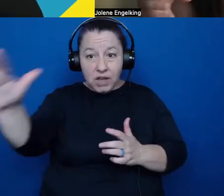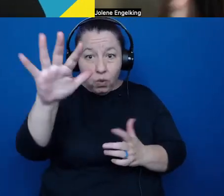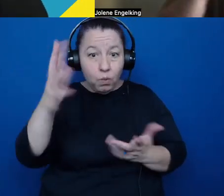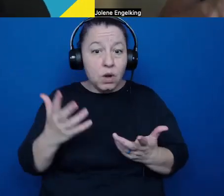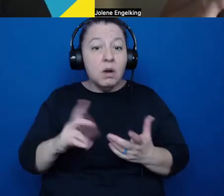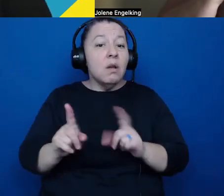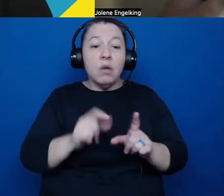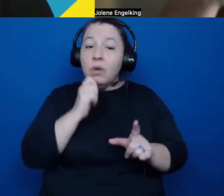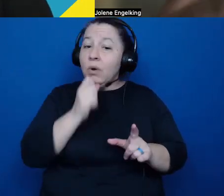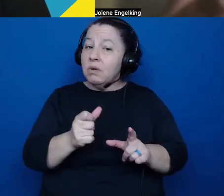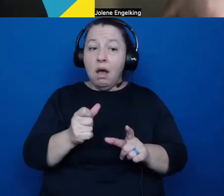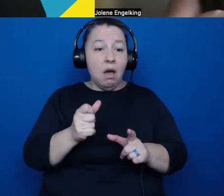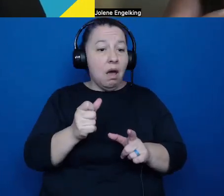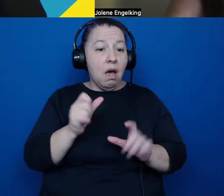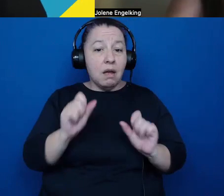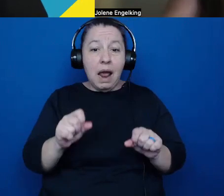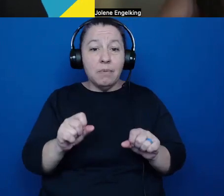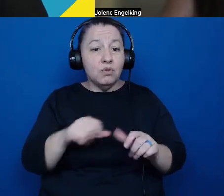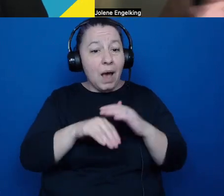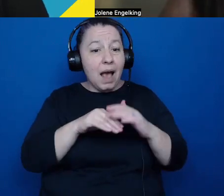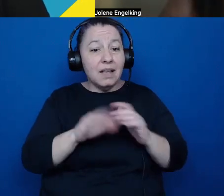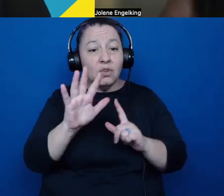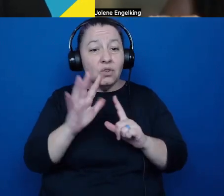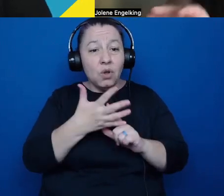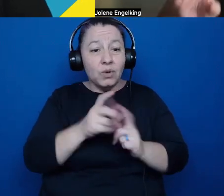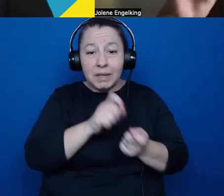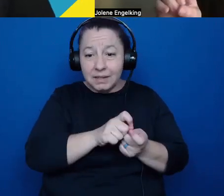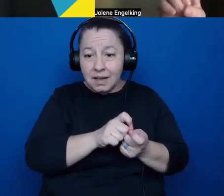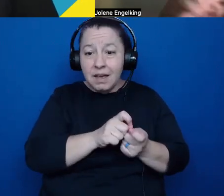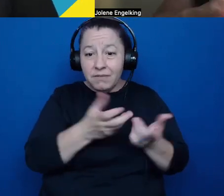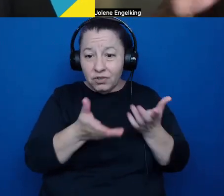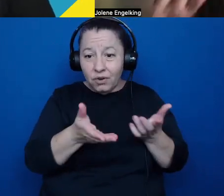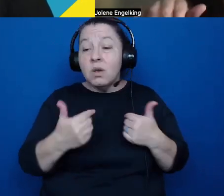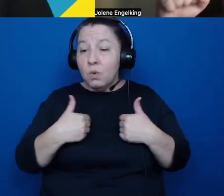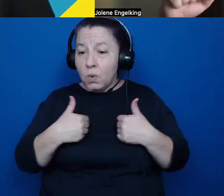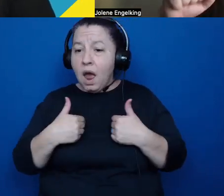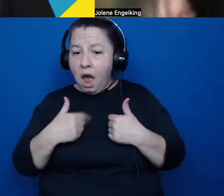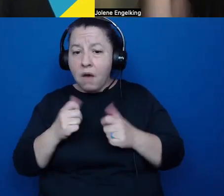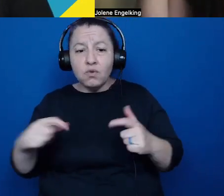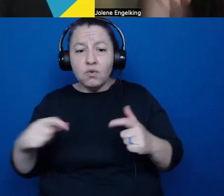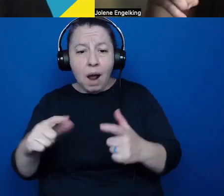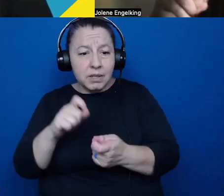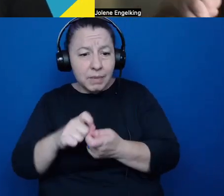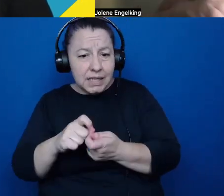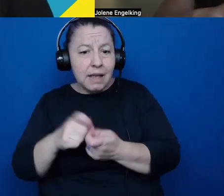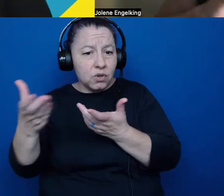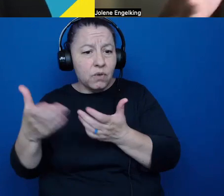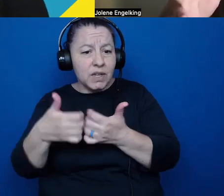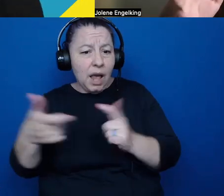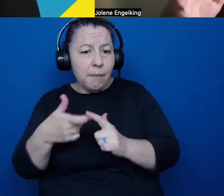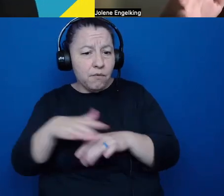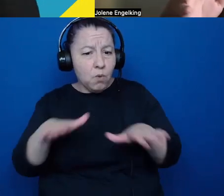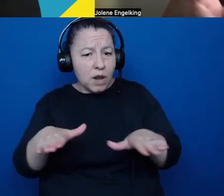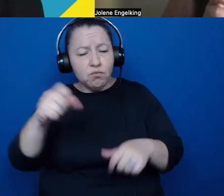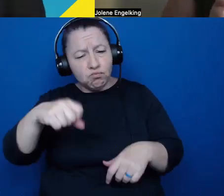able to necessarily access culturally designed services. There are culturally, tribal specific services, outside of reservation land. A lot of